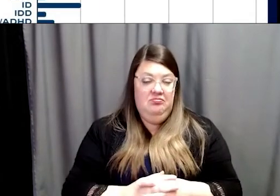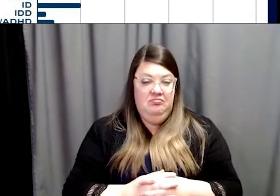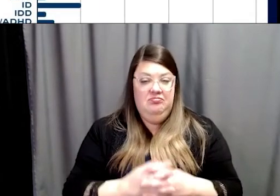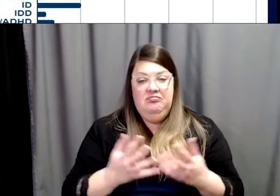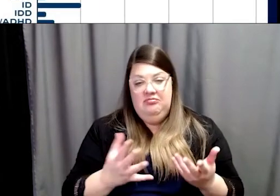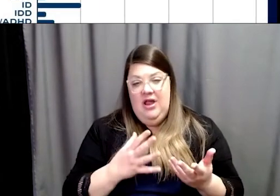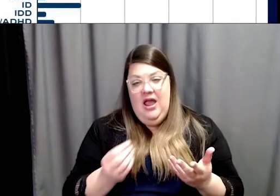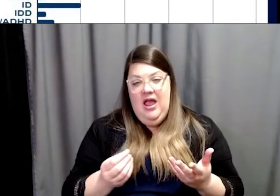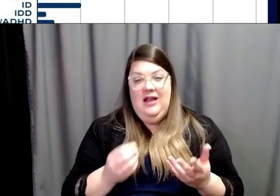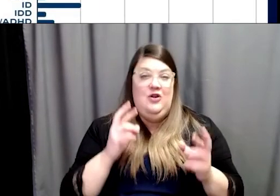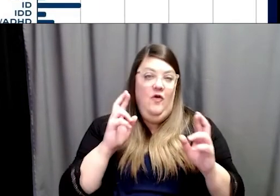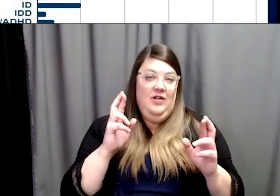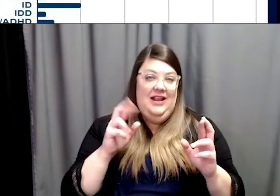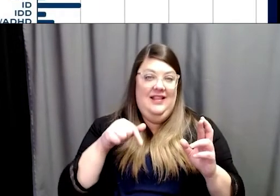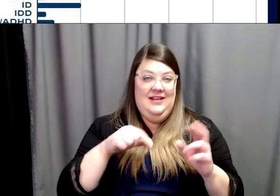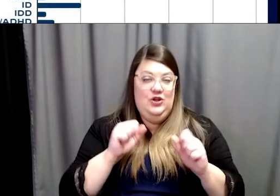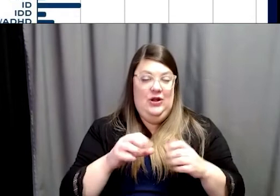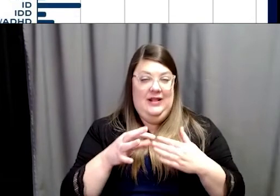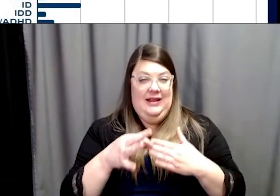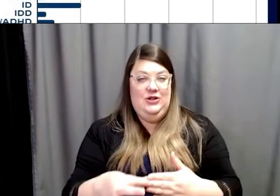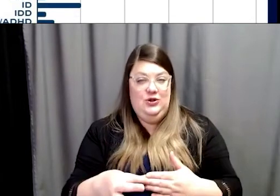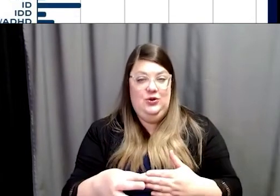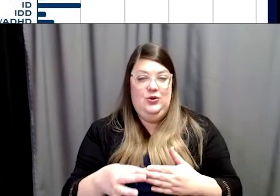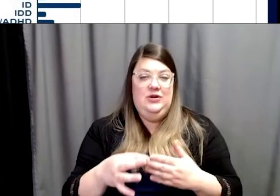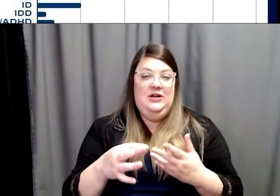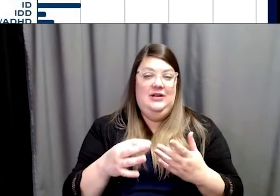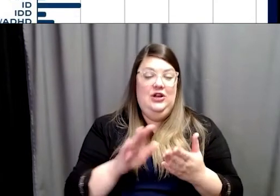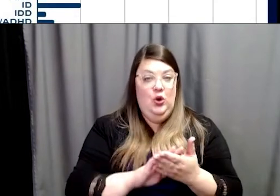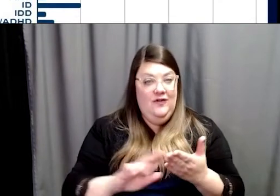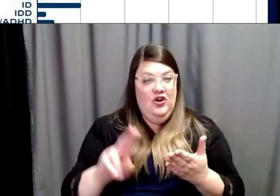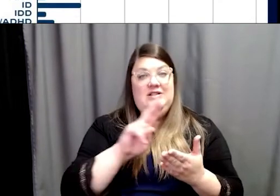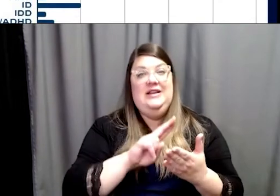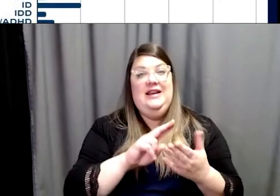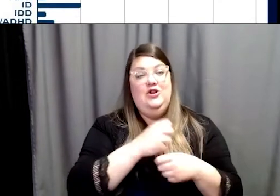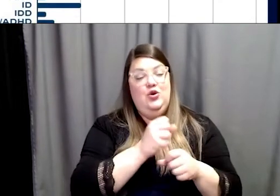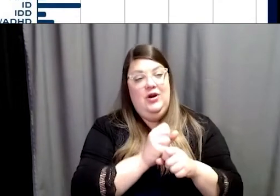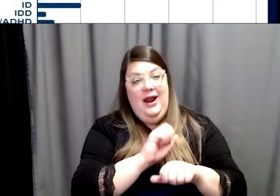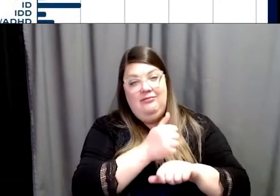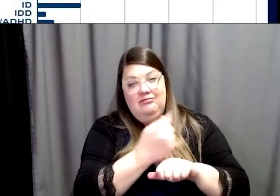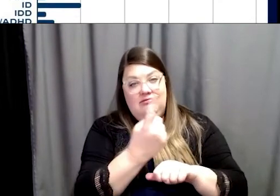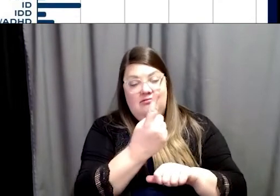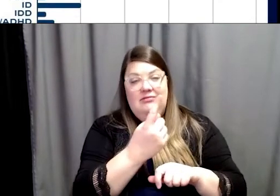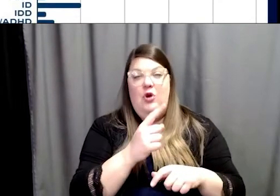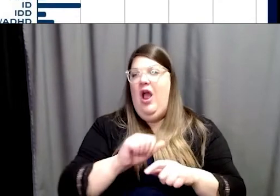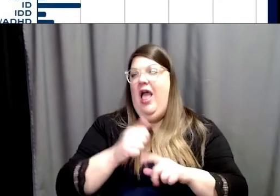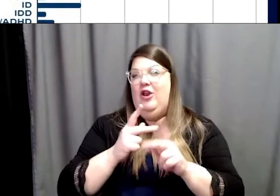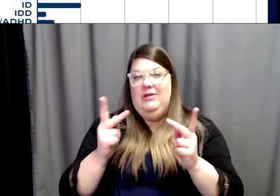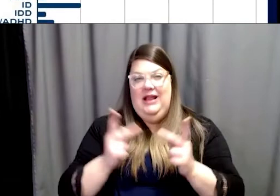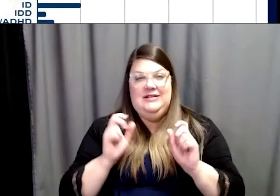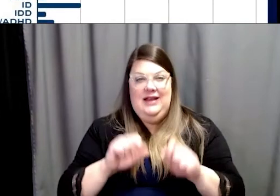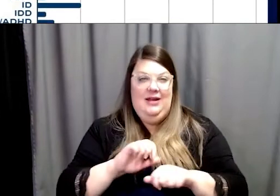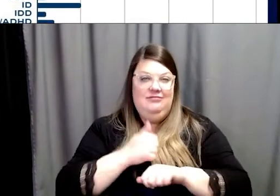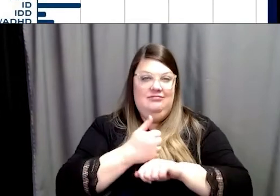And hopefully this could lead to the university to create one or other places to create one.